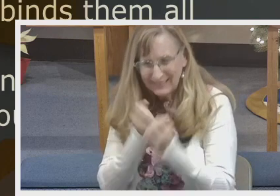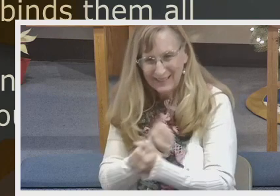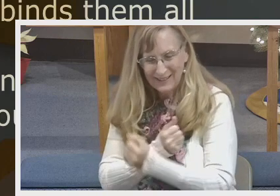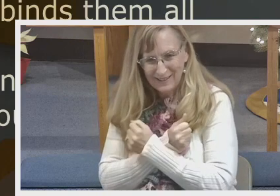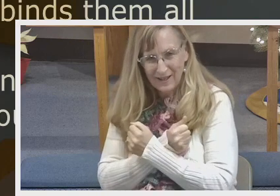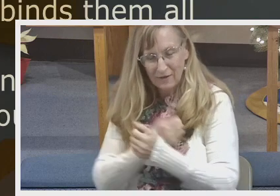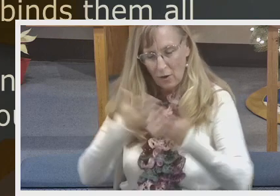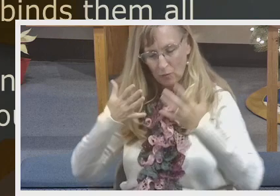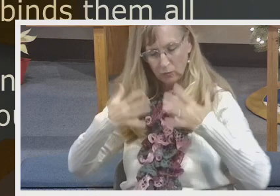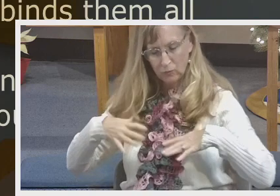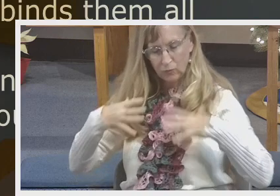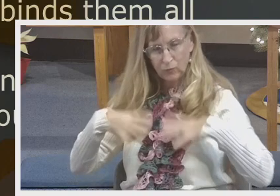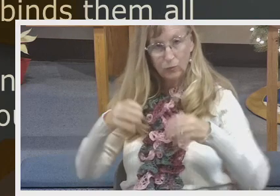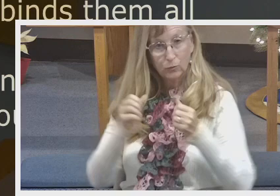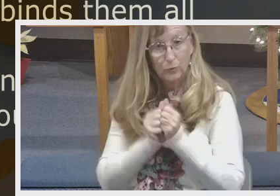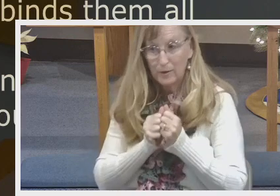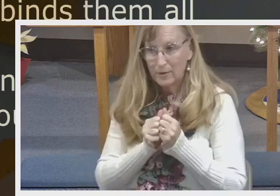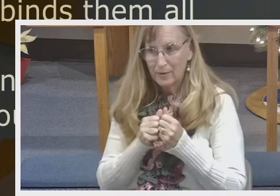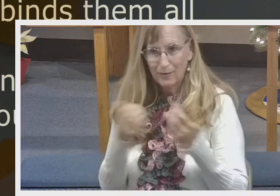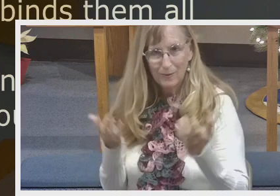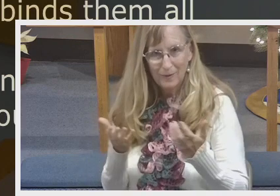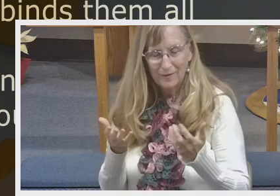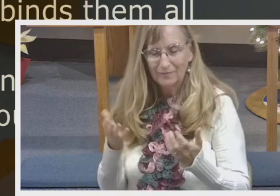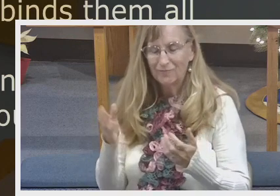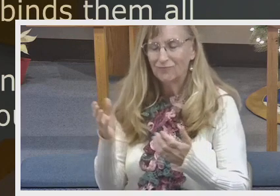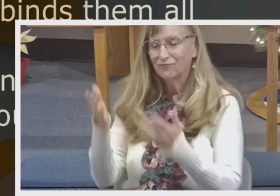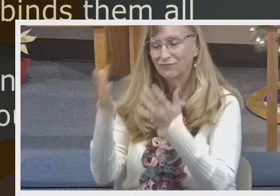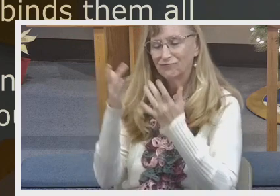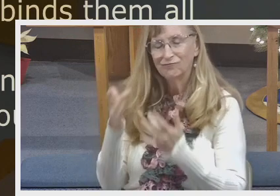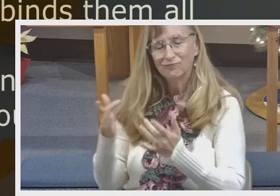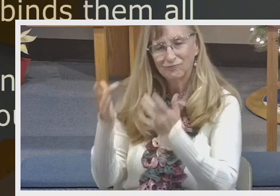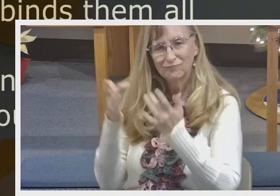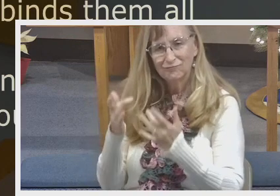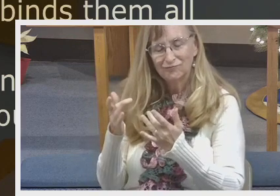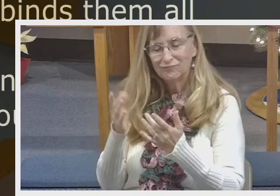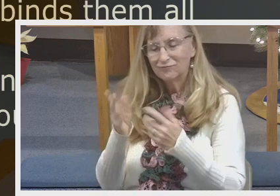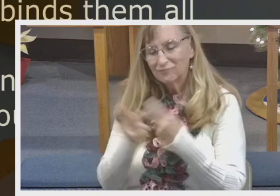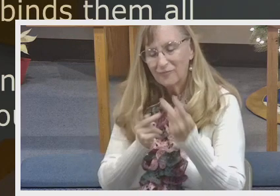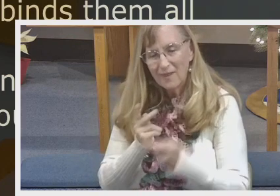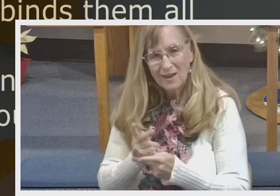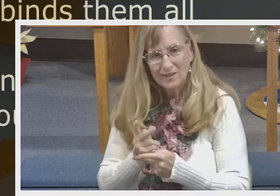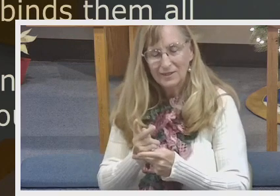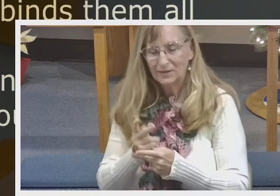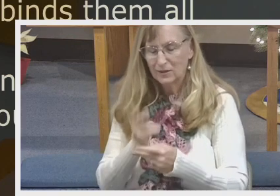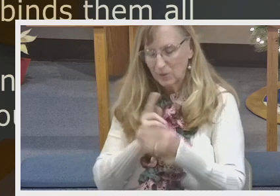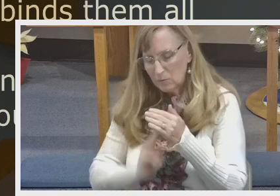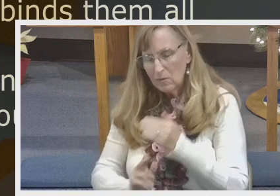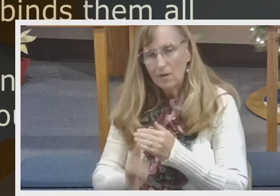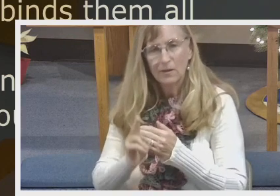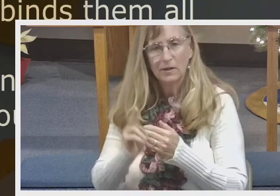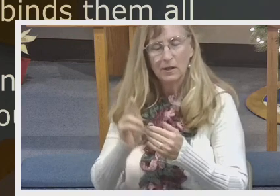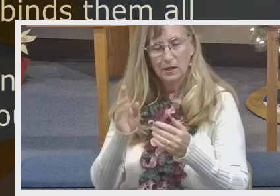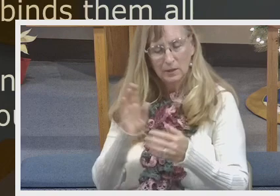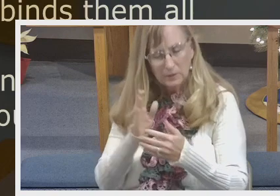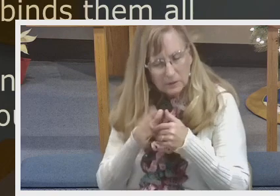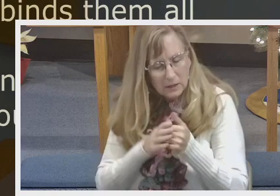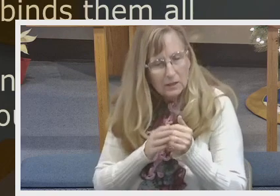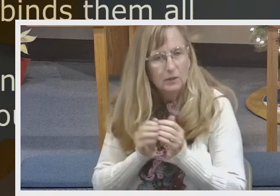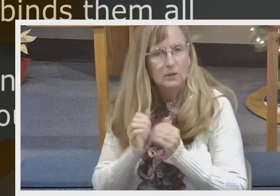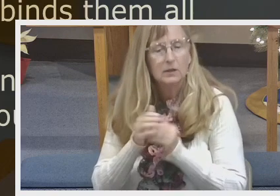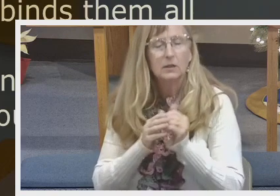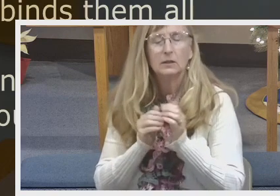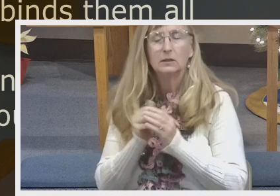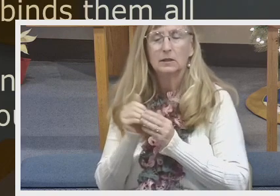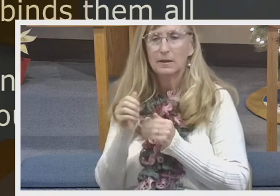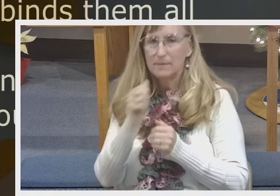yourself with compassion, kindness, humility, gentleness, and patience.